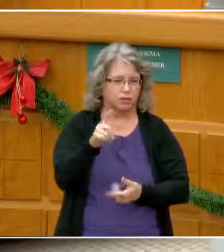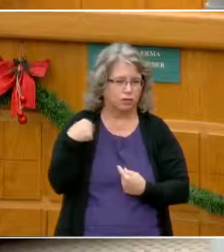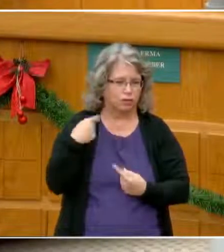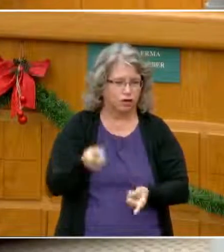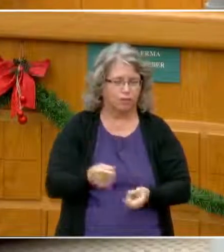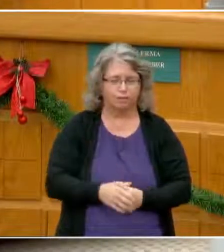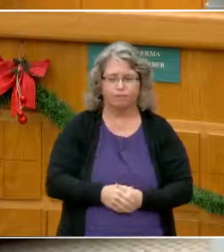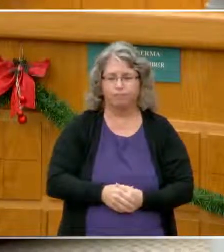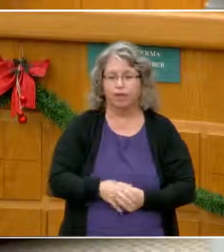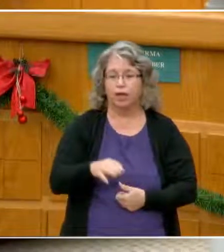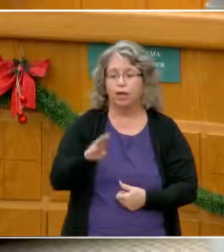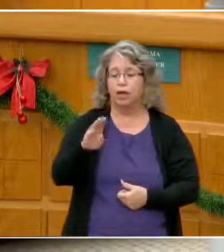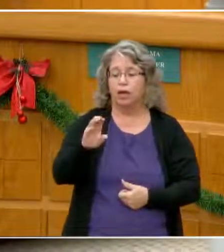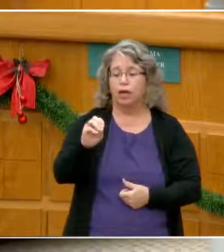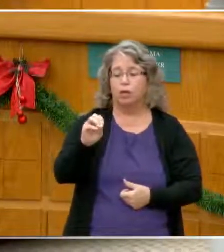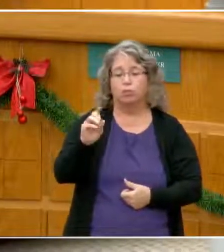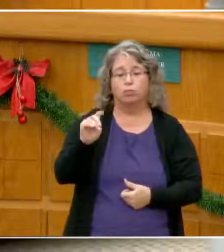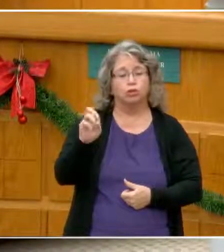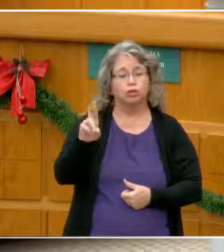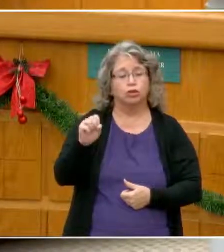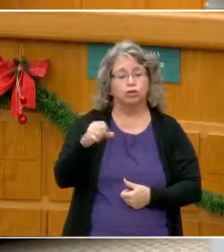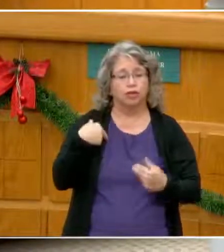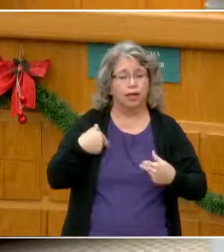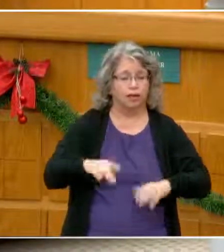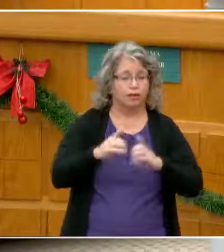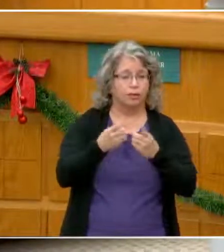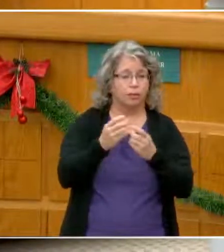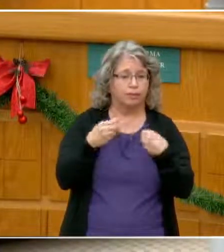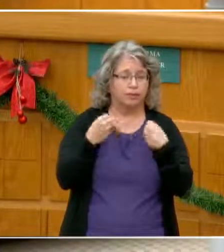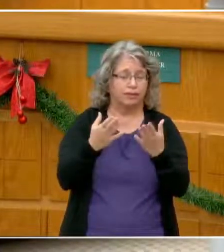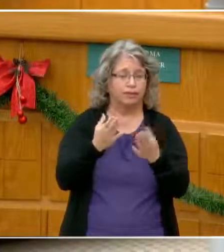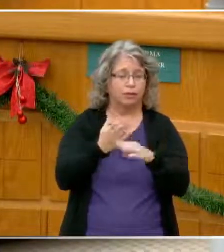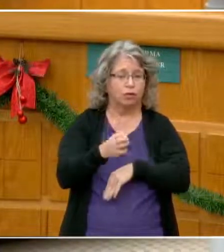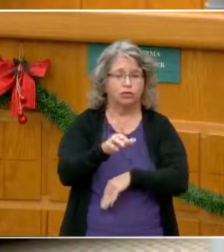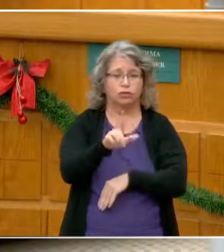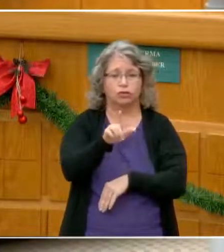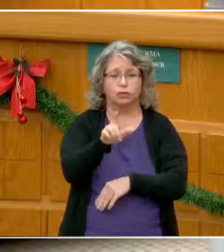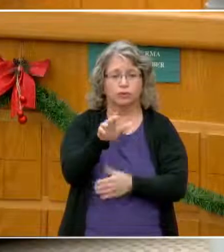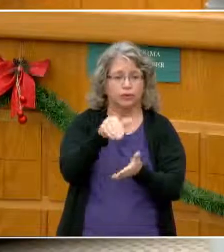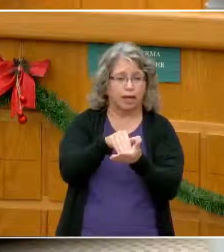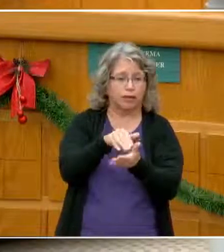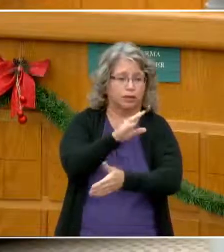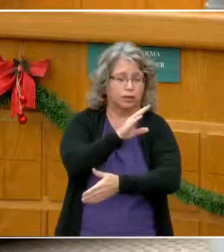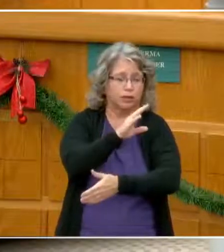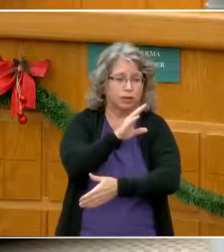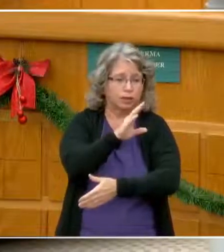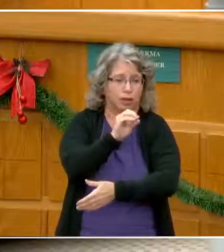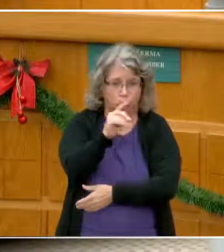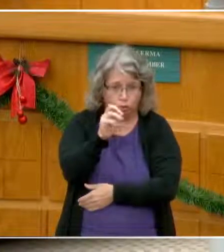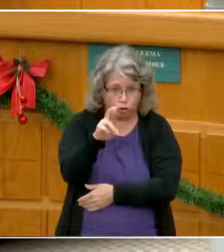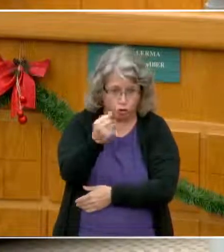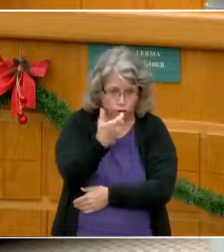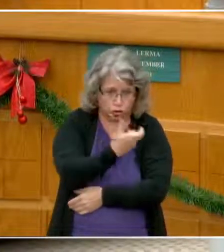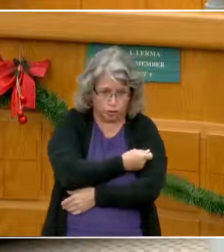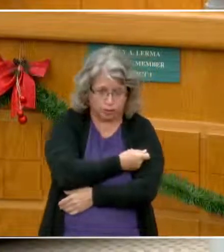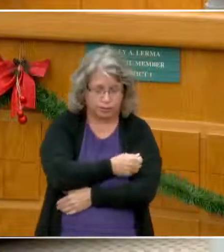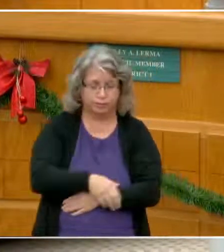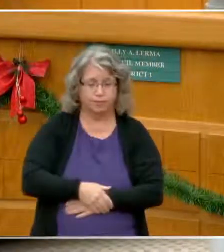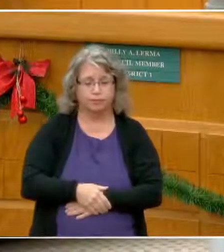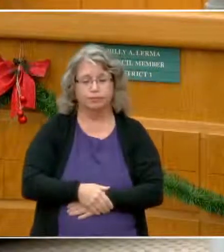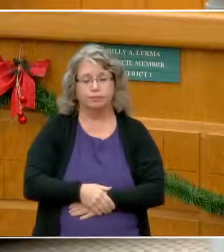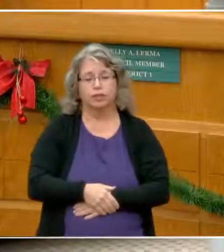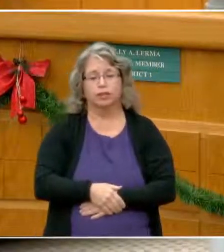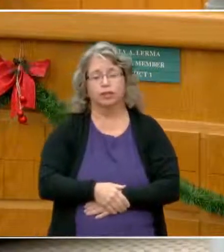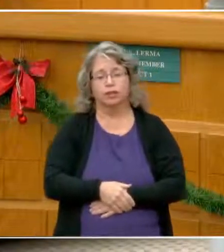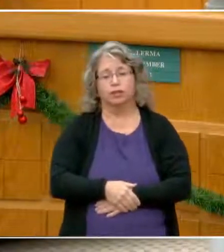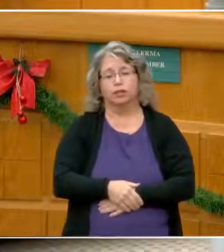has administered over 20,000 boosters. For Nueces County as a whole, we have boosted roughly 30,000.